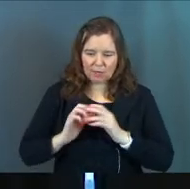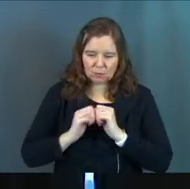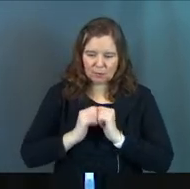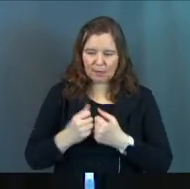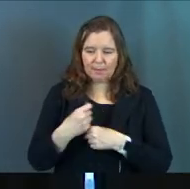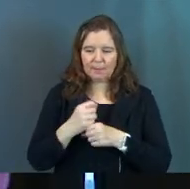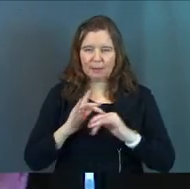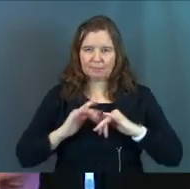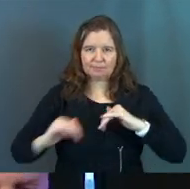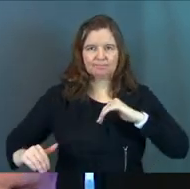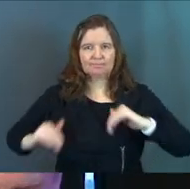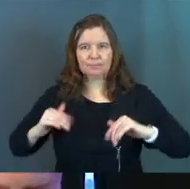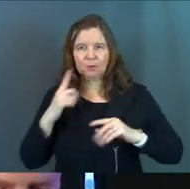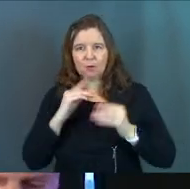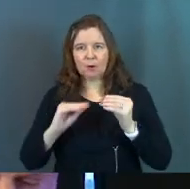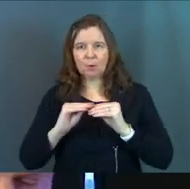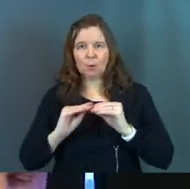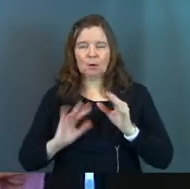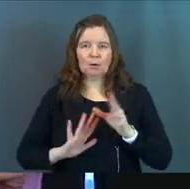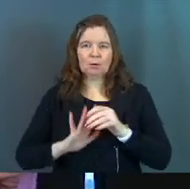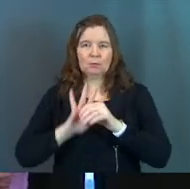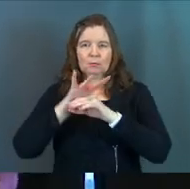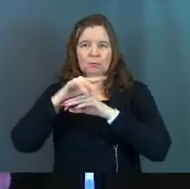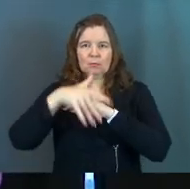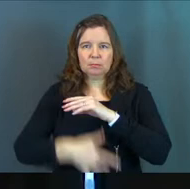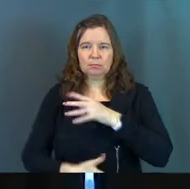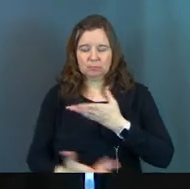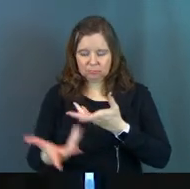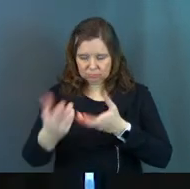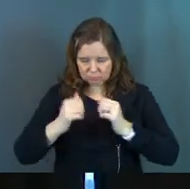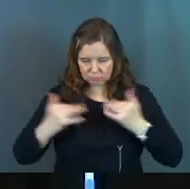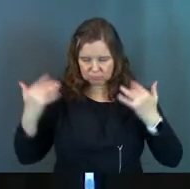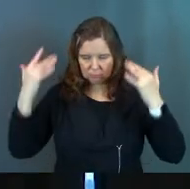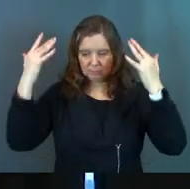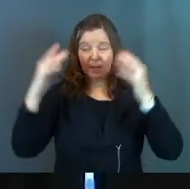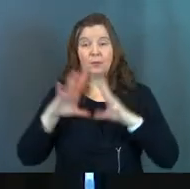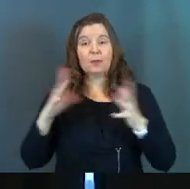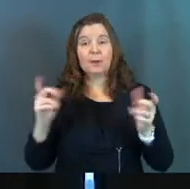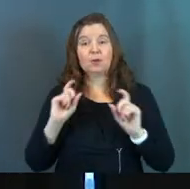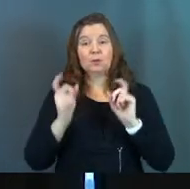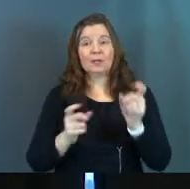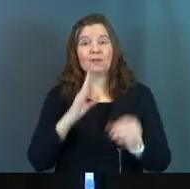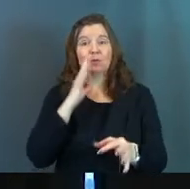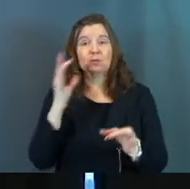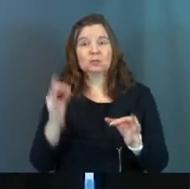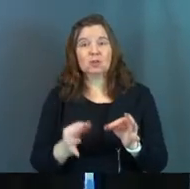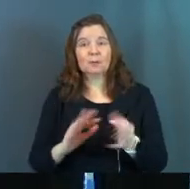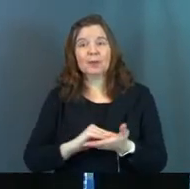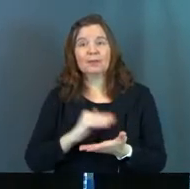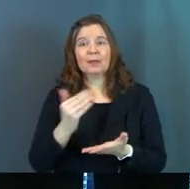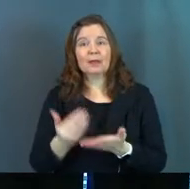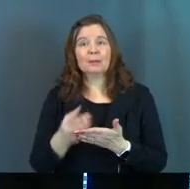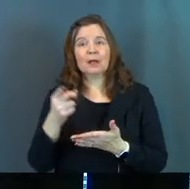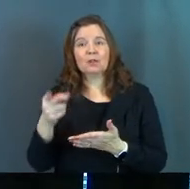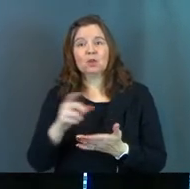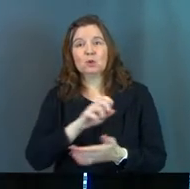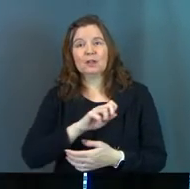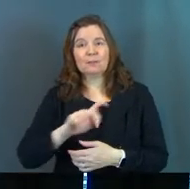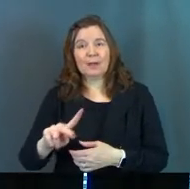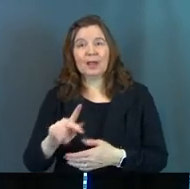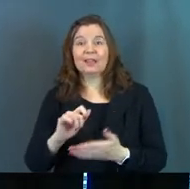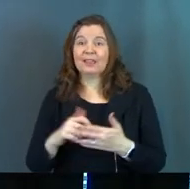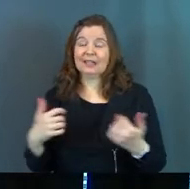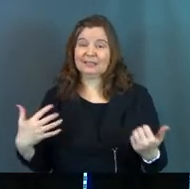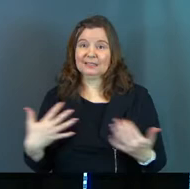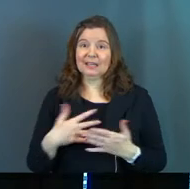to make room for more, running over and poured into your lap, and the amount that you give will determine the amount that you give back.